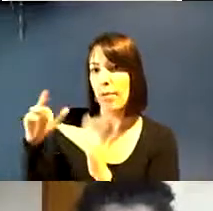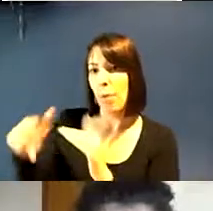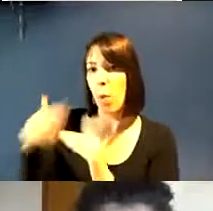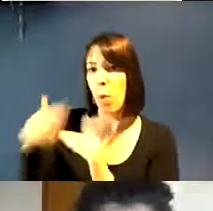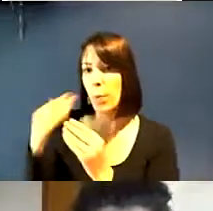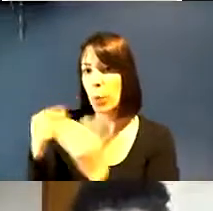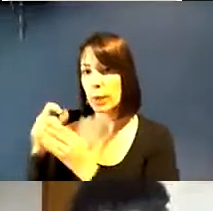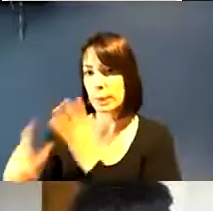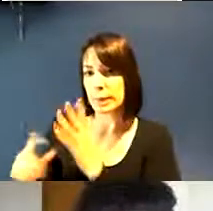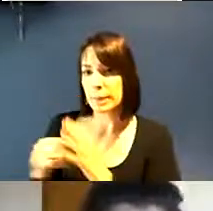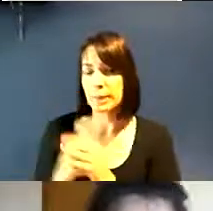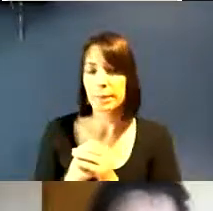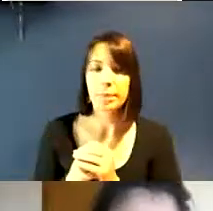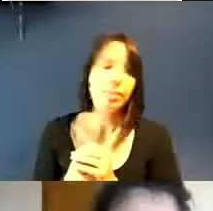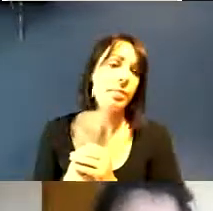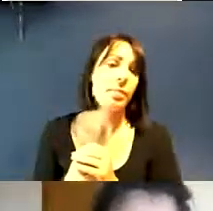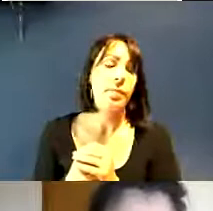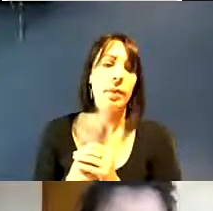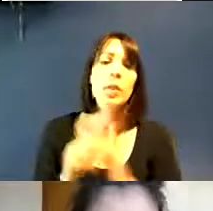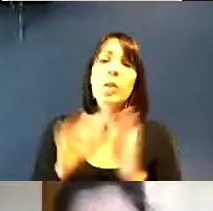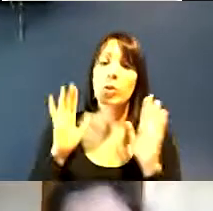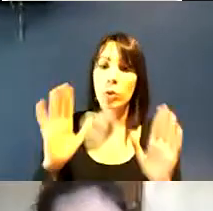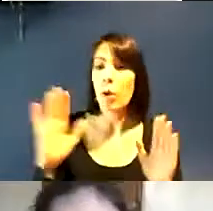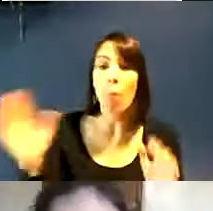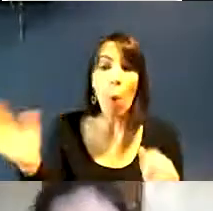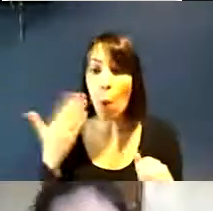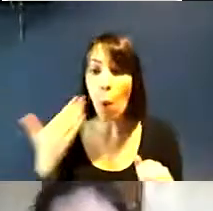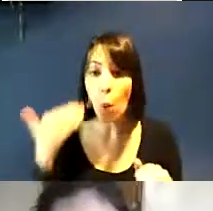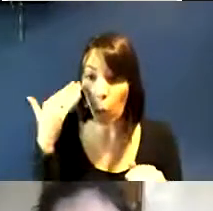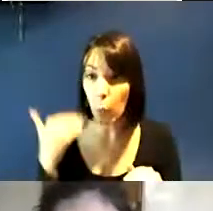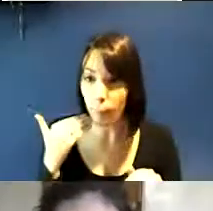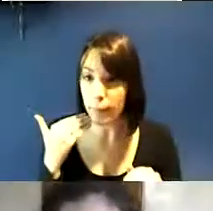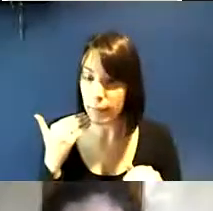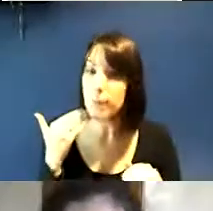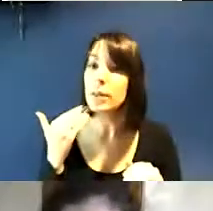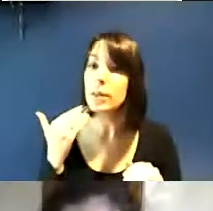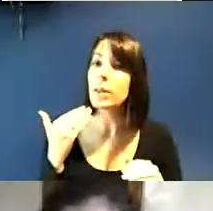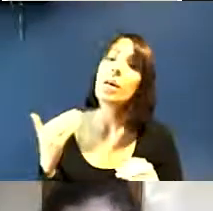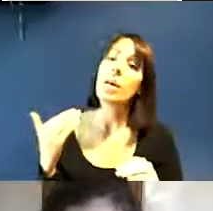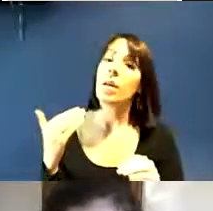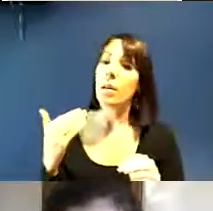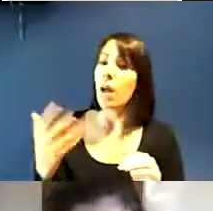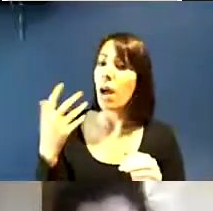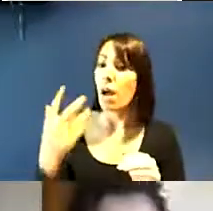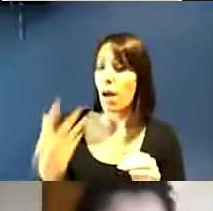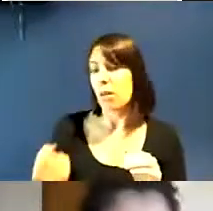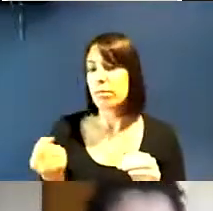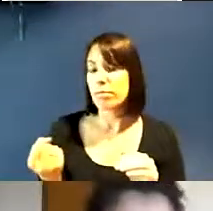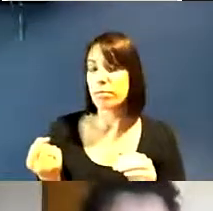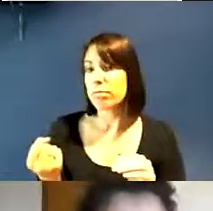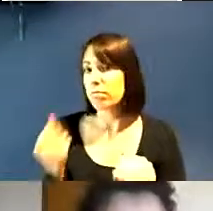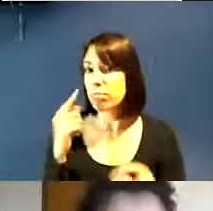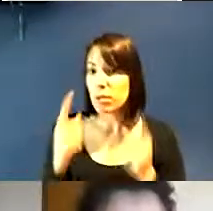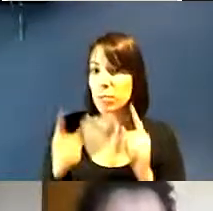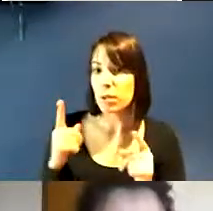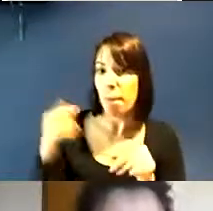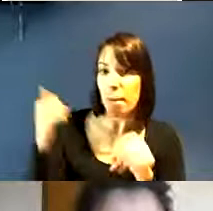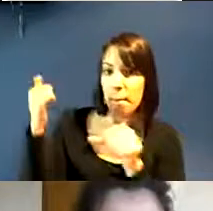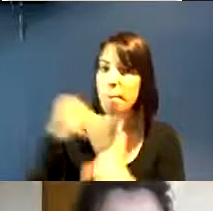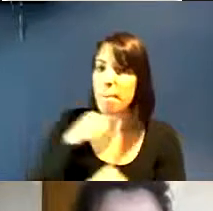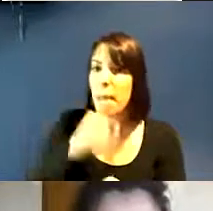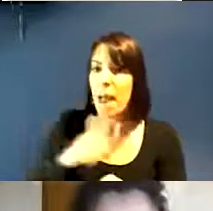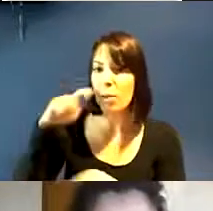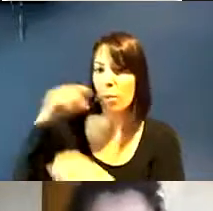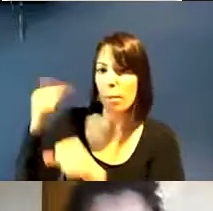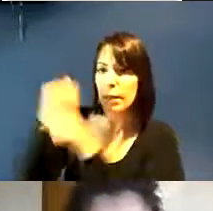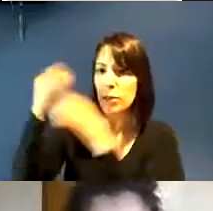the male control of decision-making from the individual level up to the societal level is a huge issue and a massive driver of